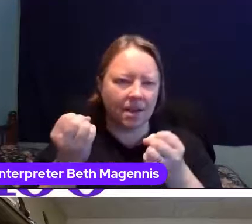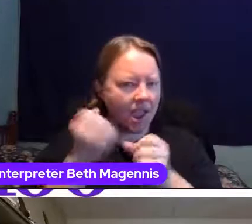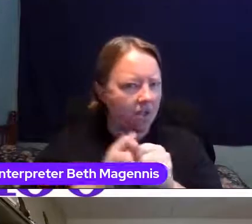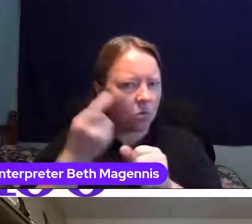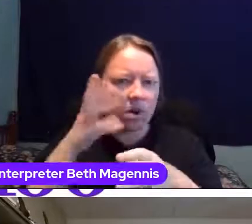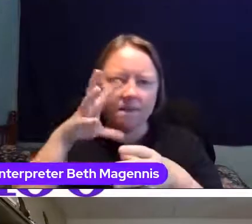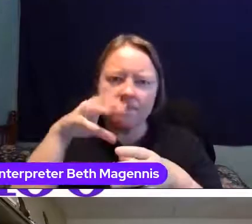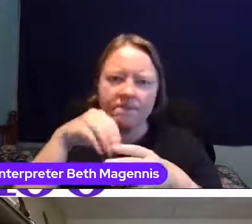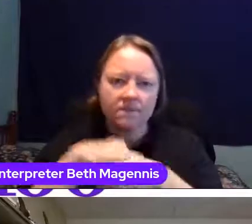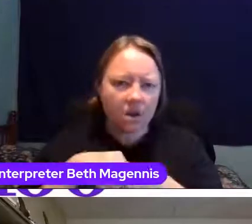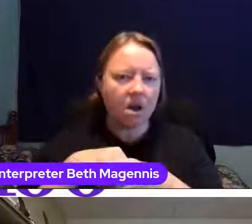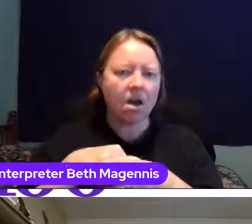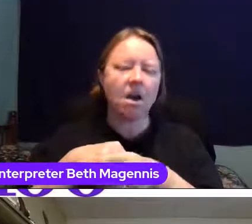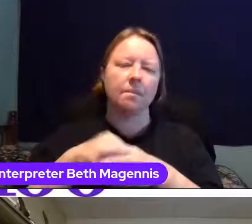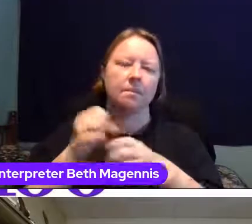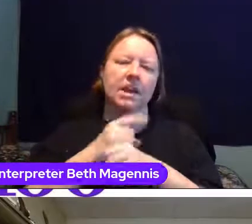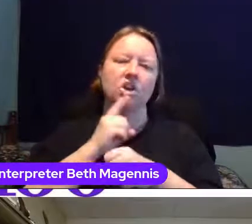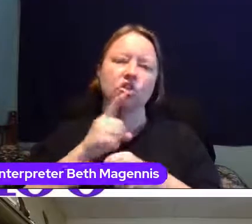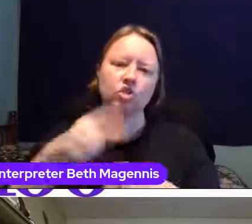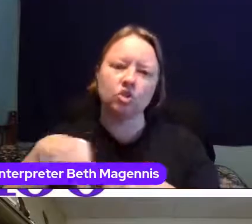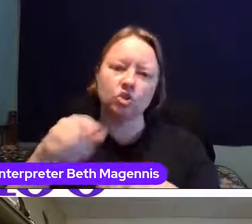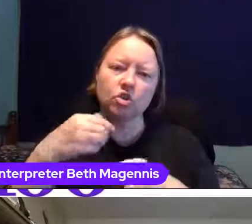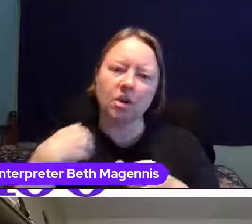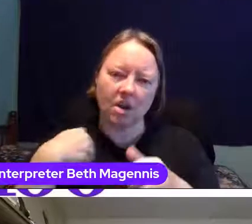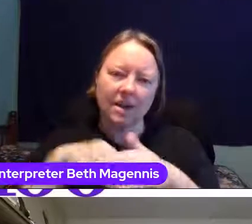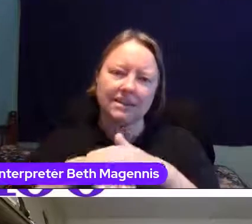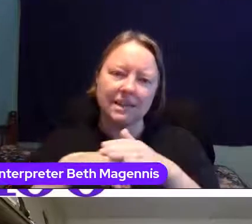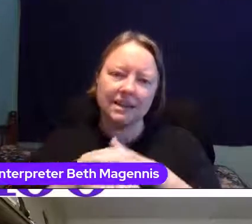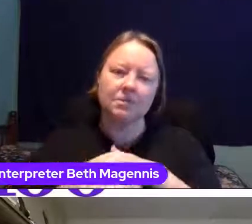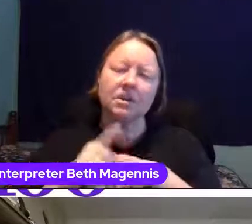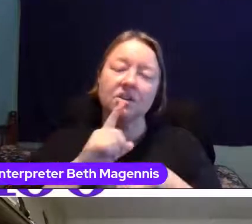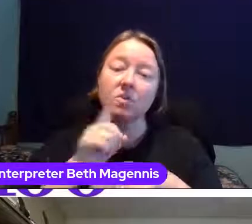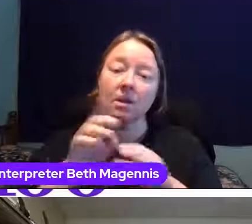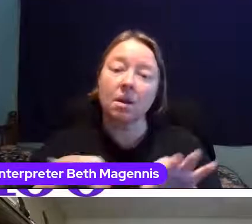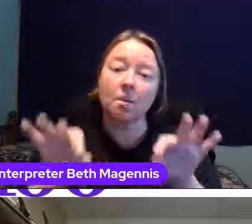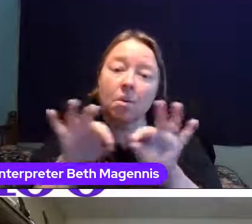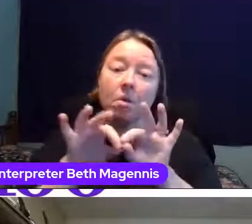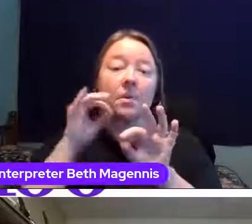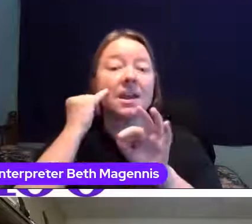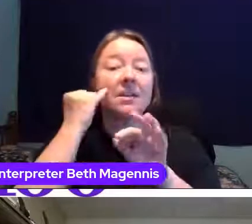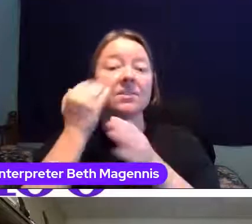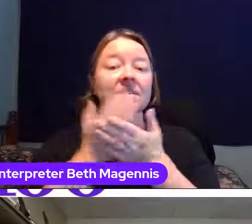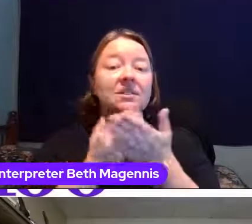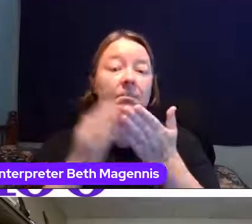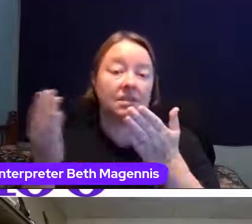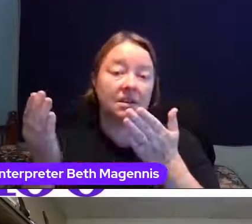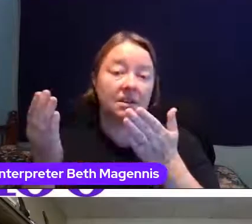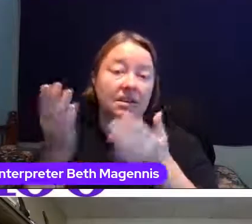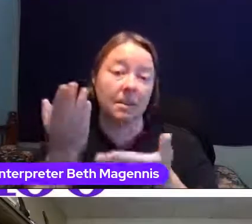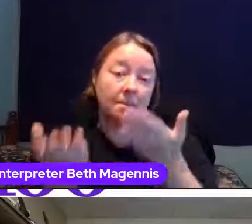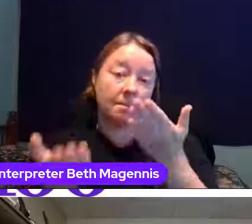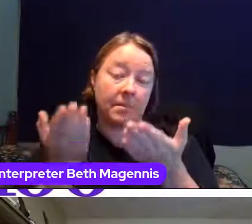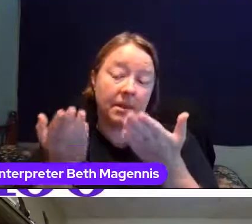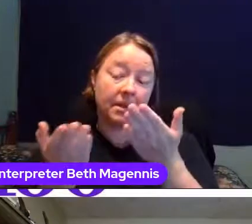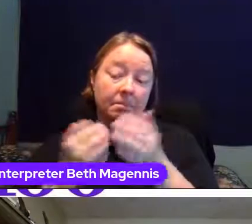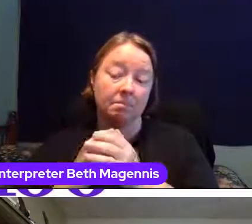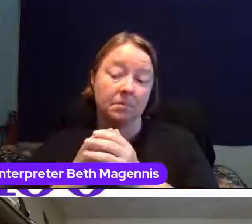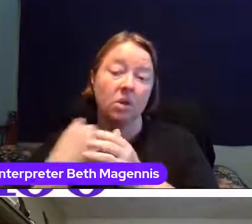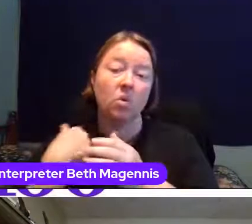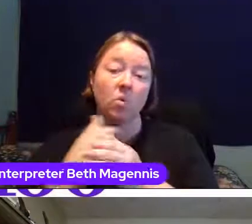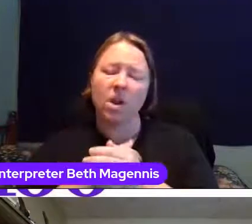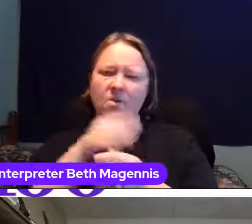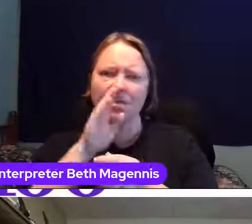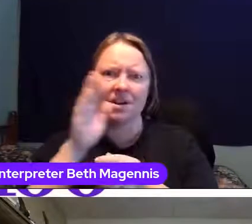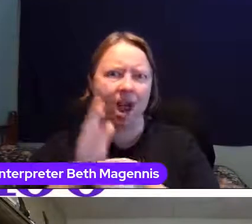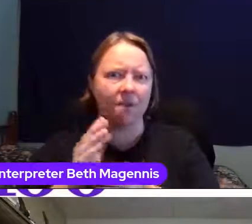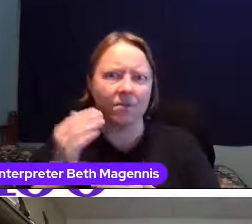you all have that accessibility, because it's really important. But if it's something that maybe we would have never